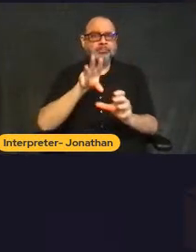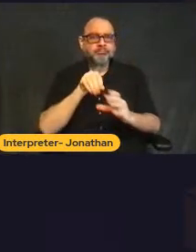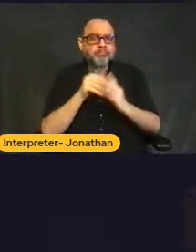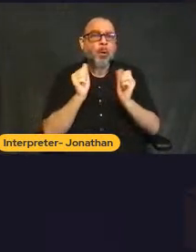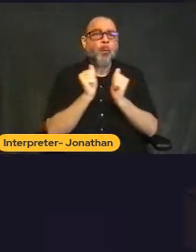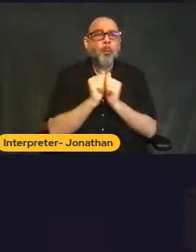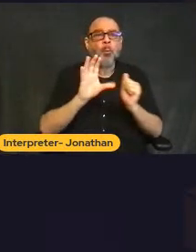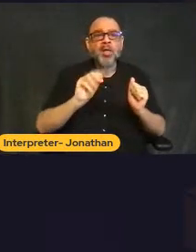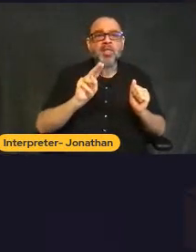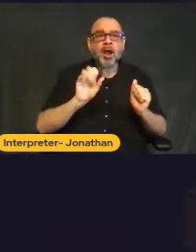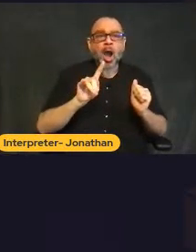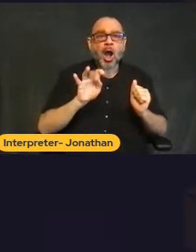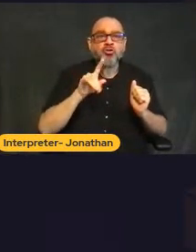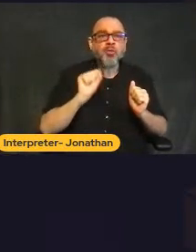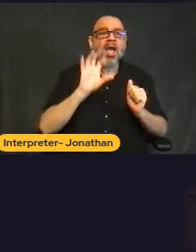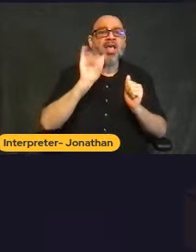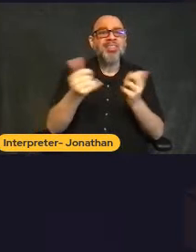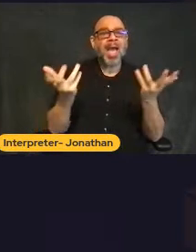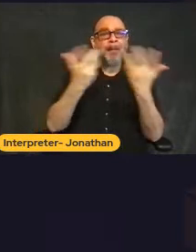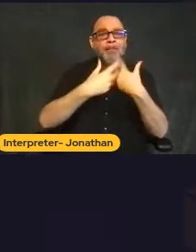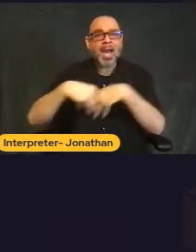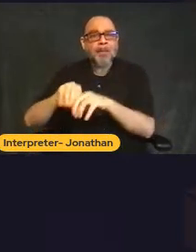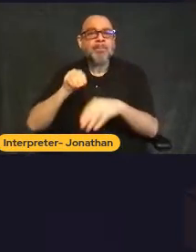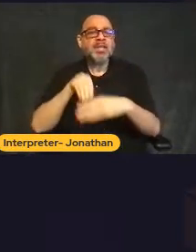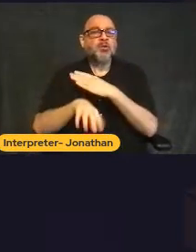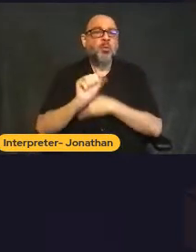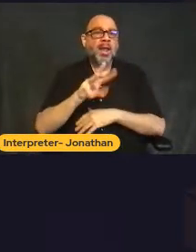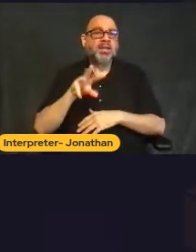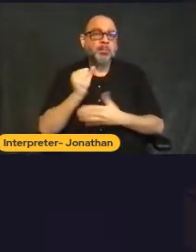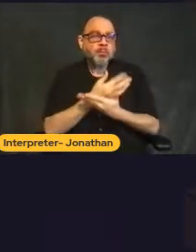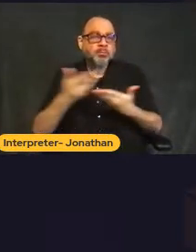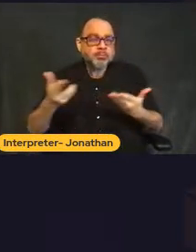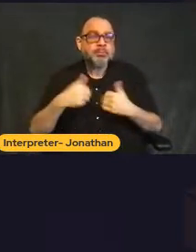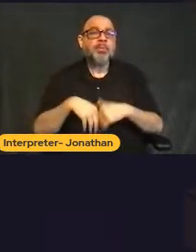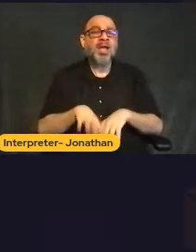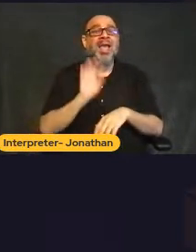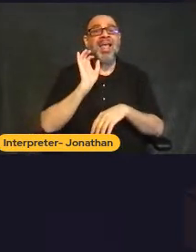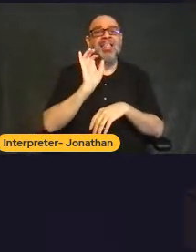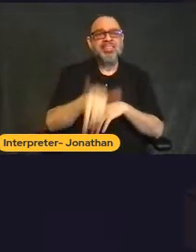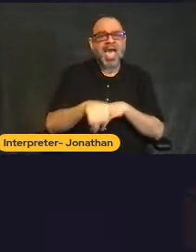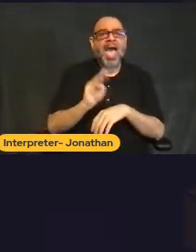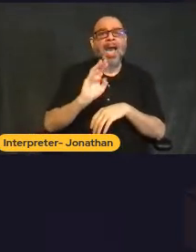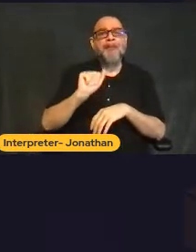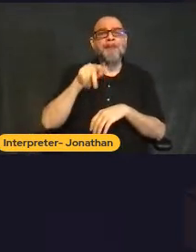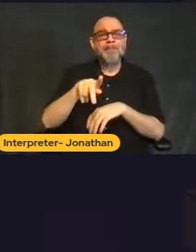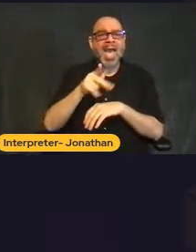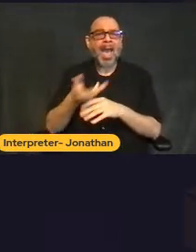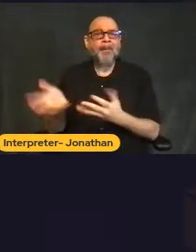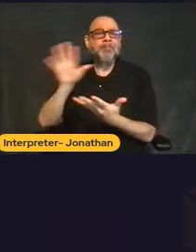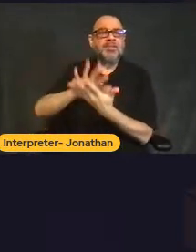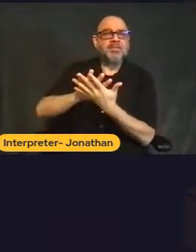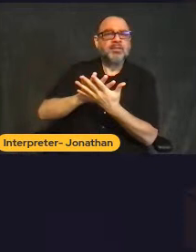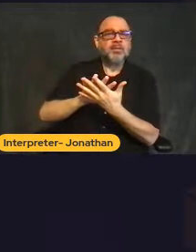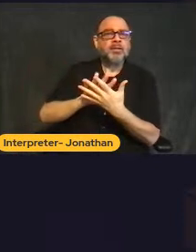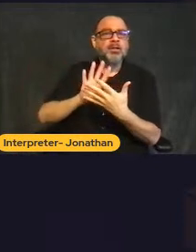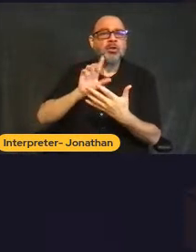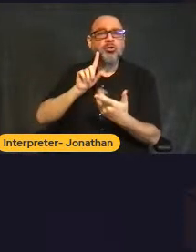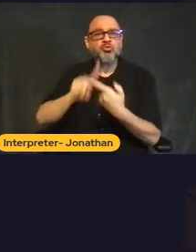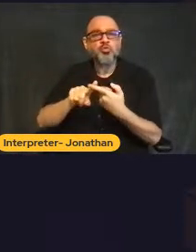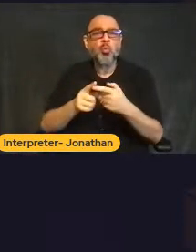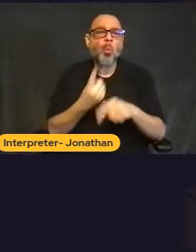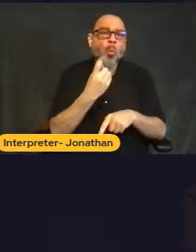constructs that map into AWS resource. A construct maps into one or